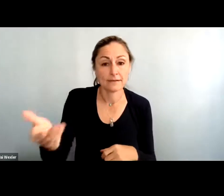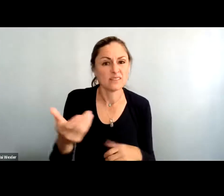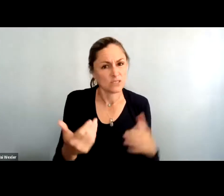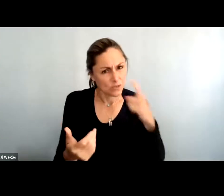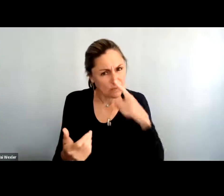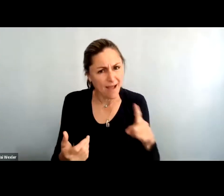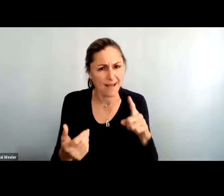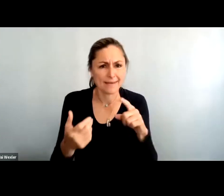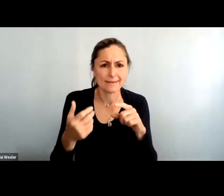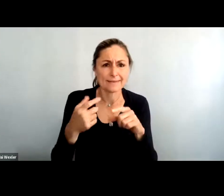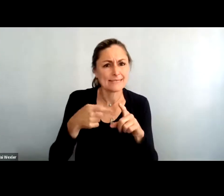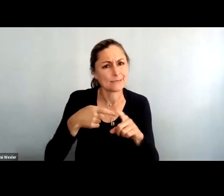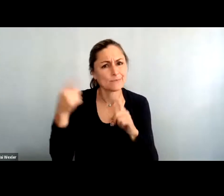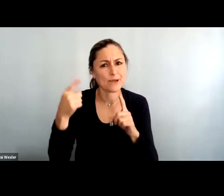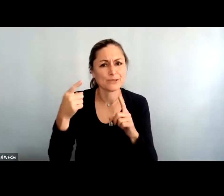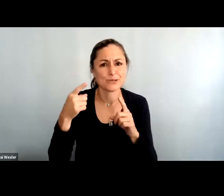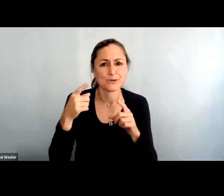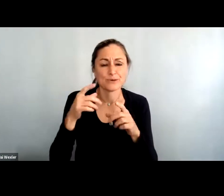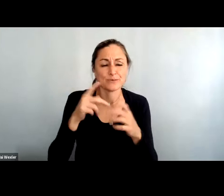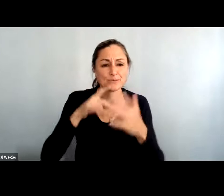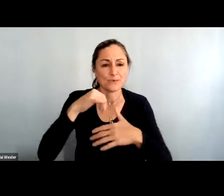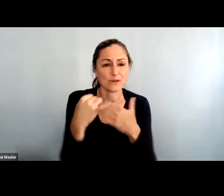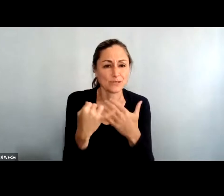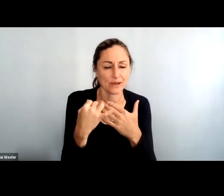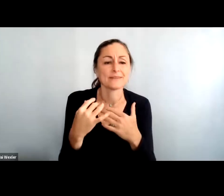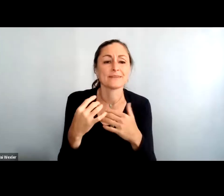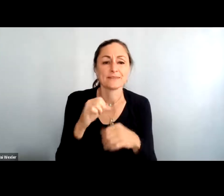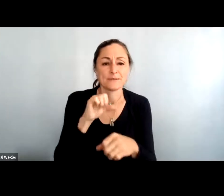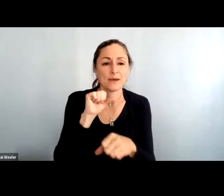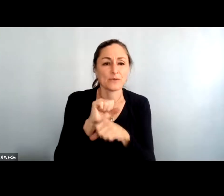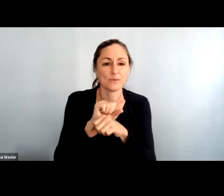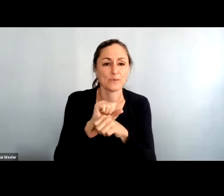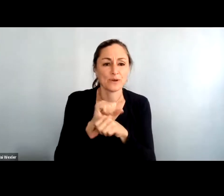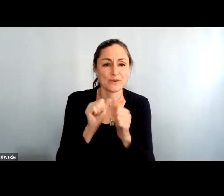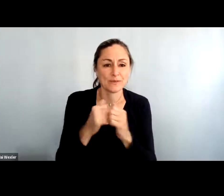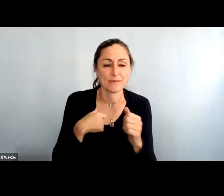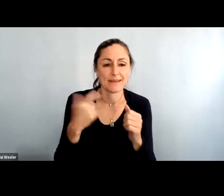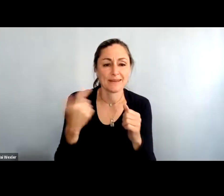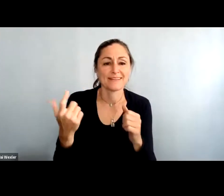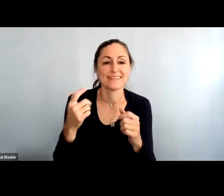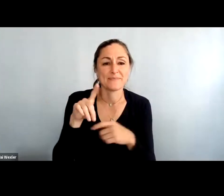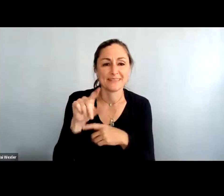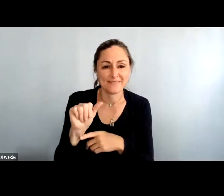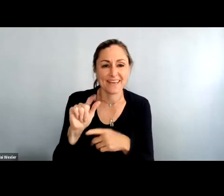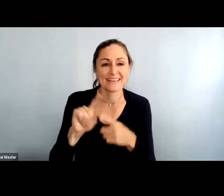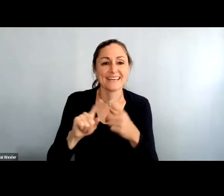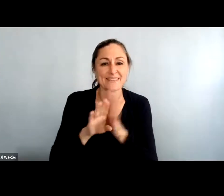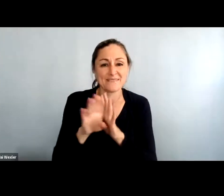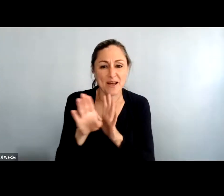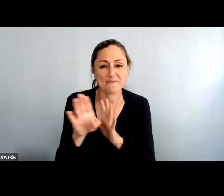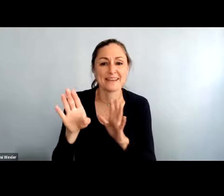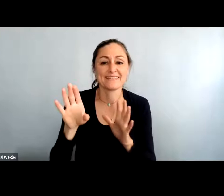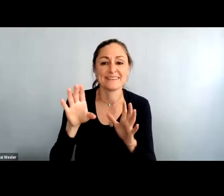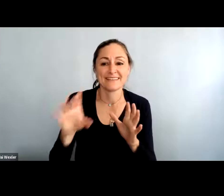project through a grant through the PADDC, or the Pennsylvania Developmental Disability